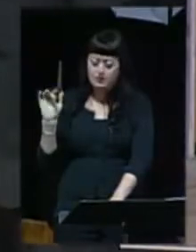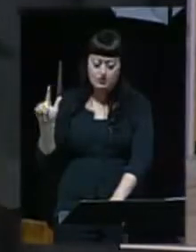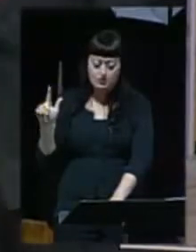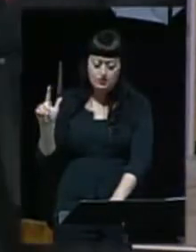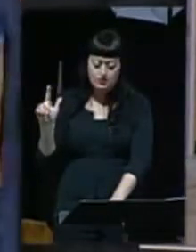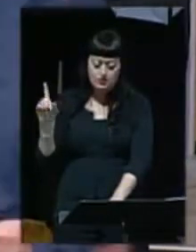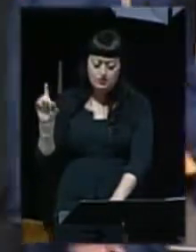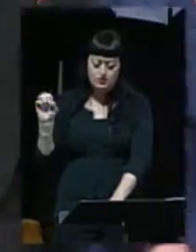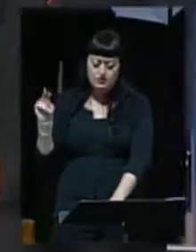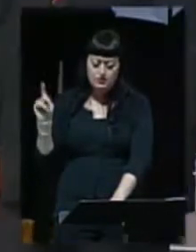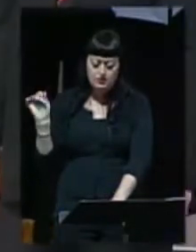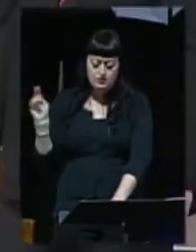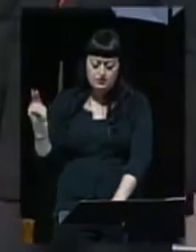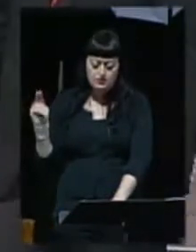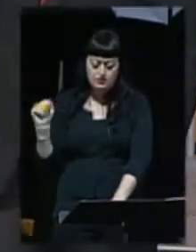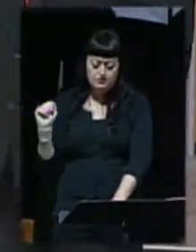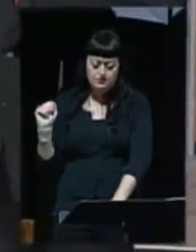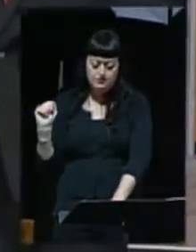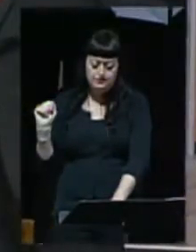Carl Denton.